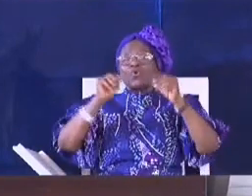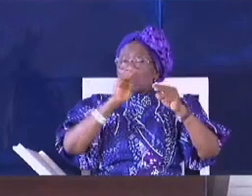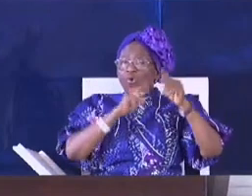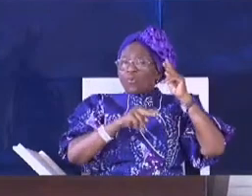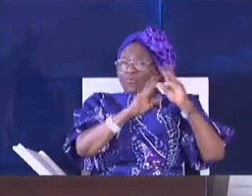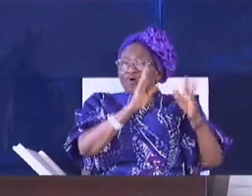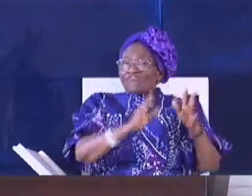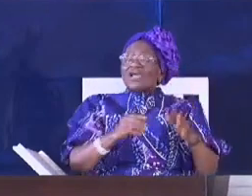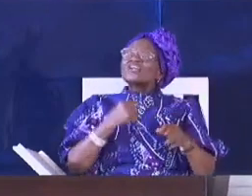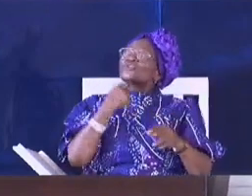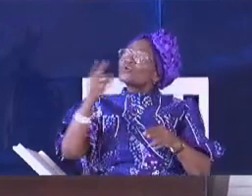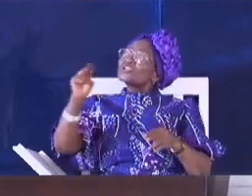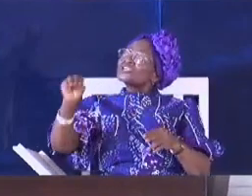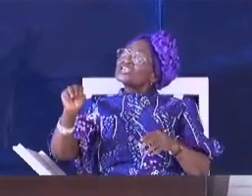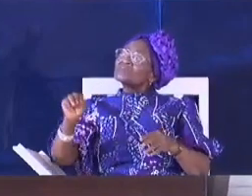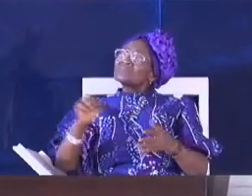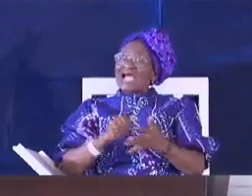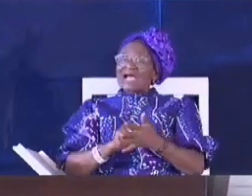She decreed it.